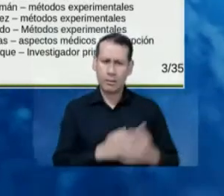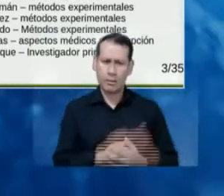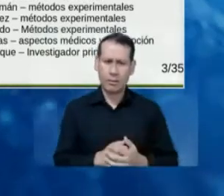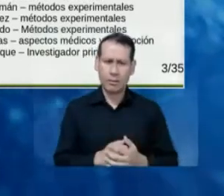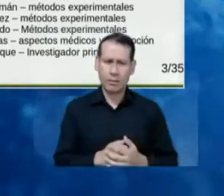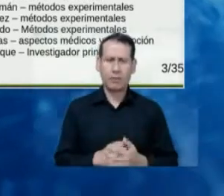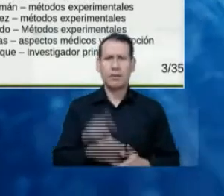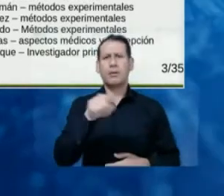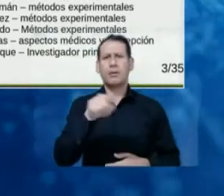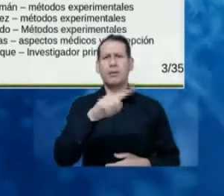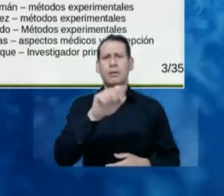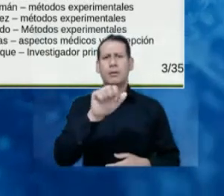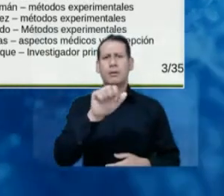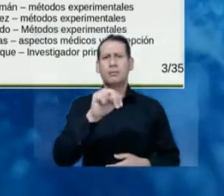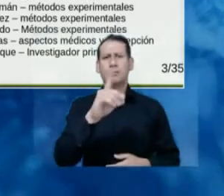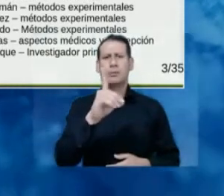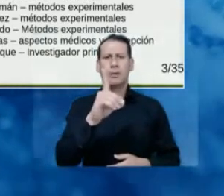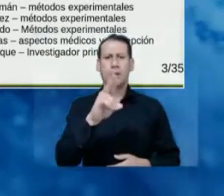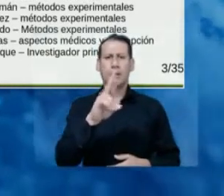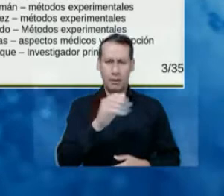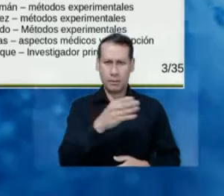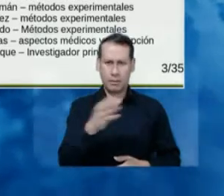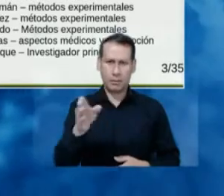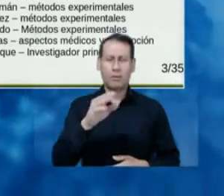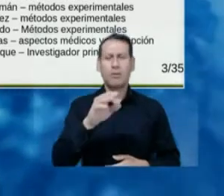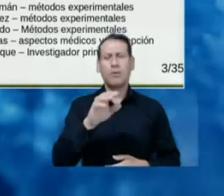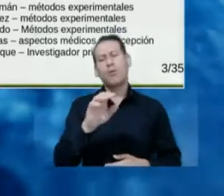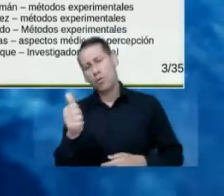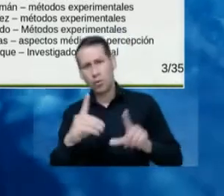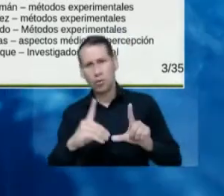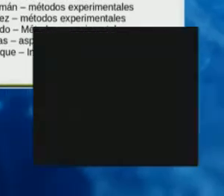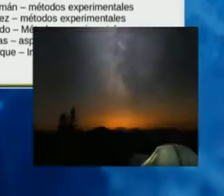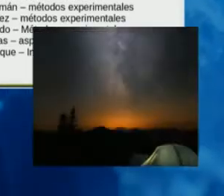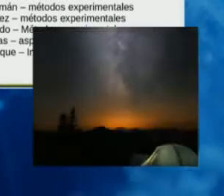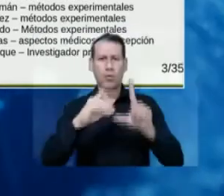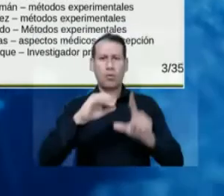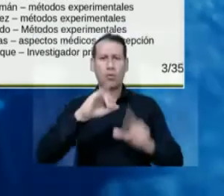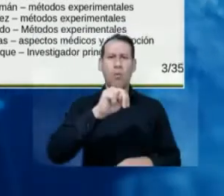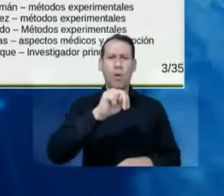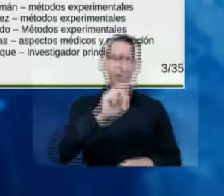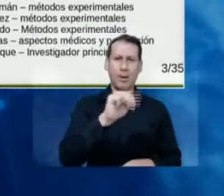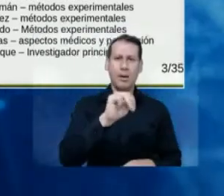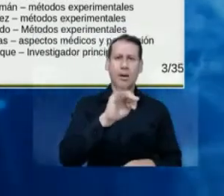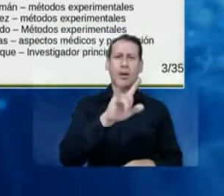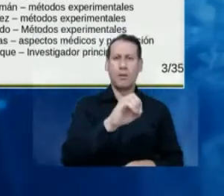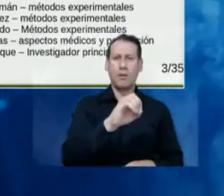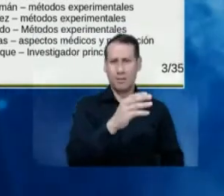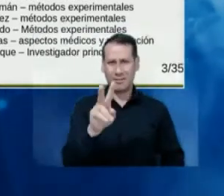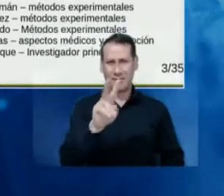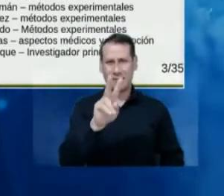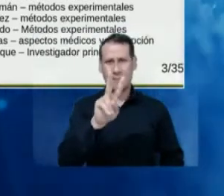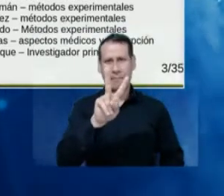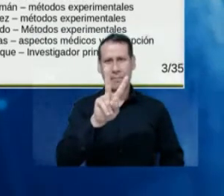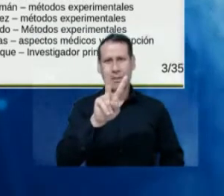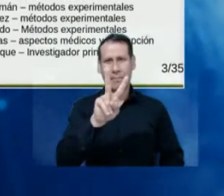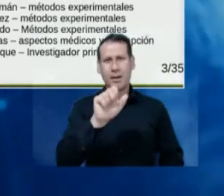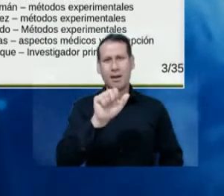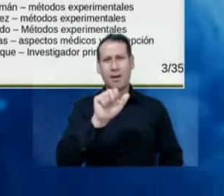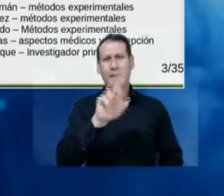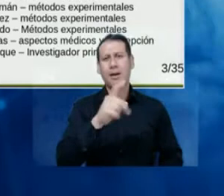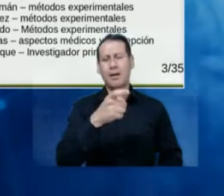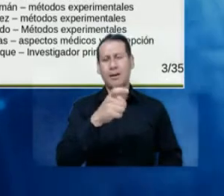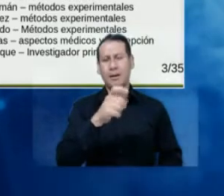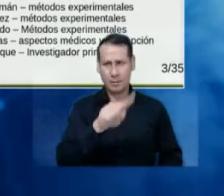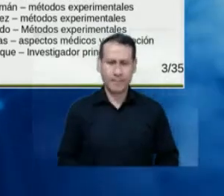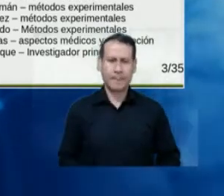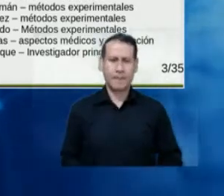marketing expert Santiago Bernal, Sandoval, and Juan Camilo Vargas. And